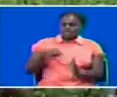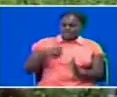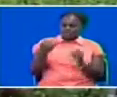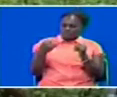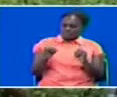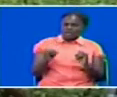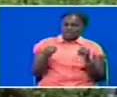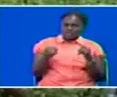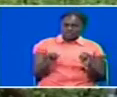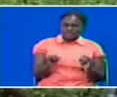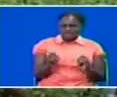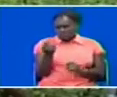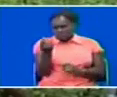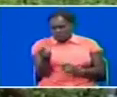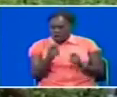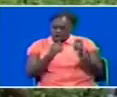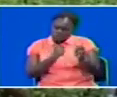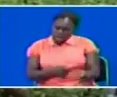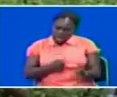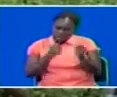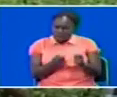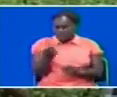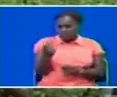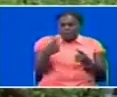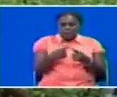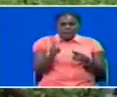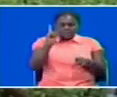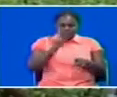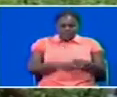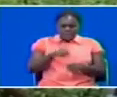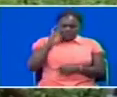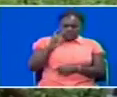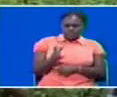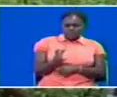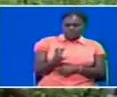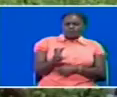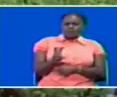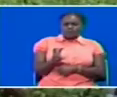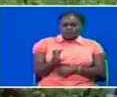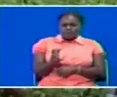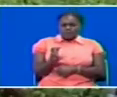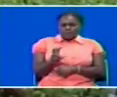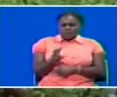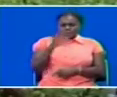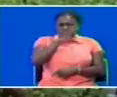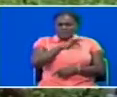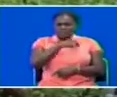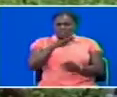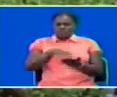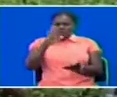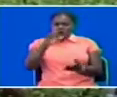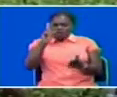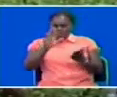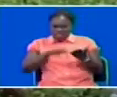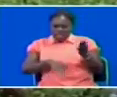nilijaribu kwa kiwango kidogo ama kiwango ya chini, lakini nilipoona ya kwamba ilikuwa inanilipa kuliko kazi ya